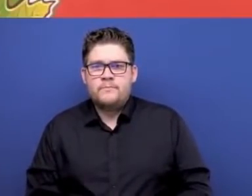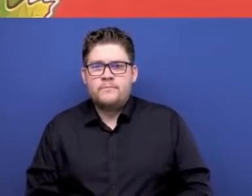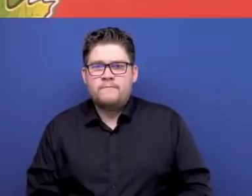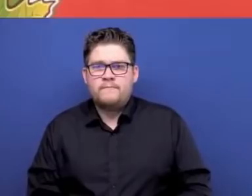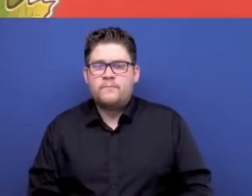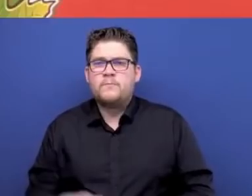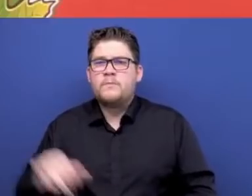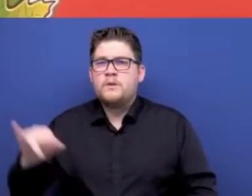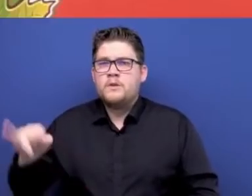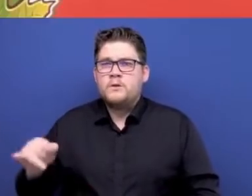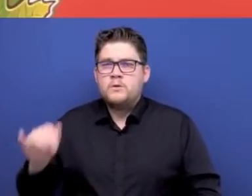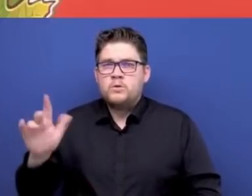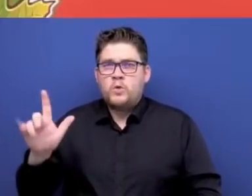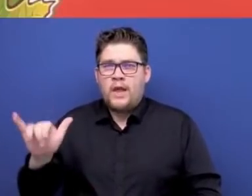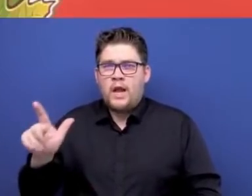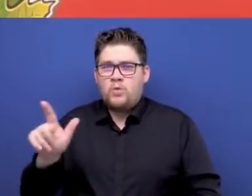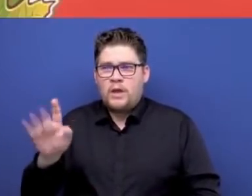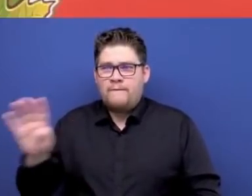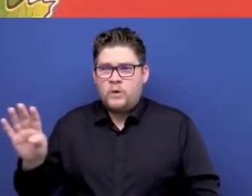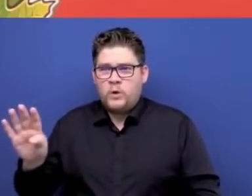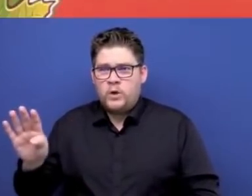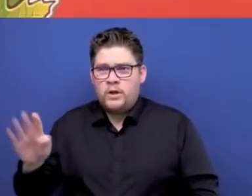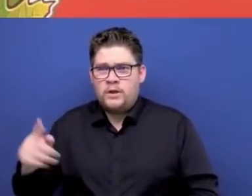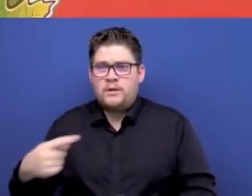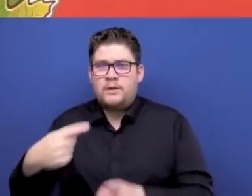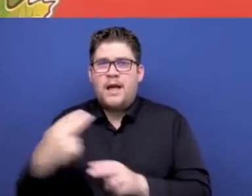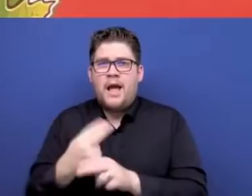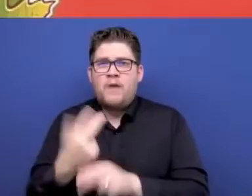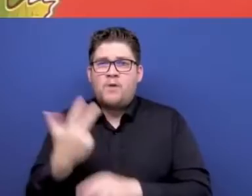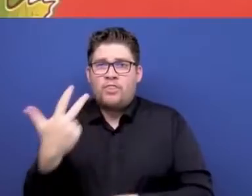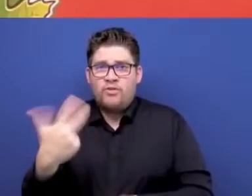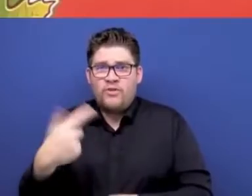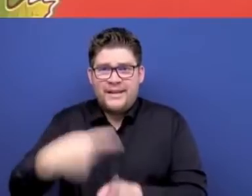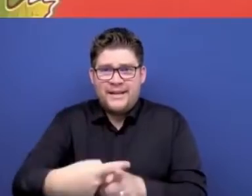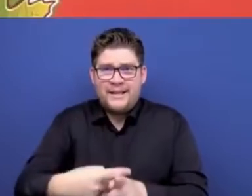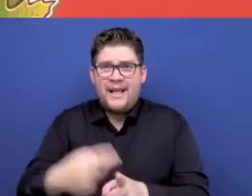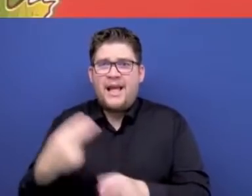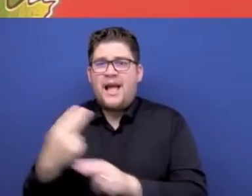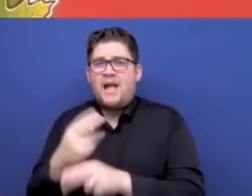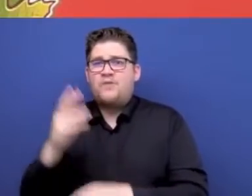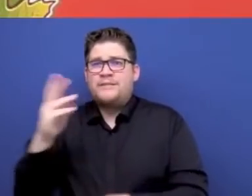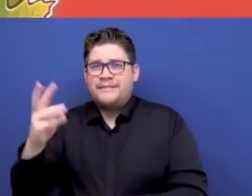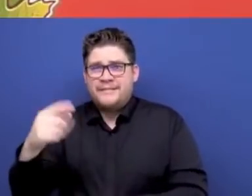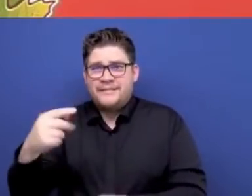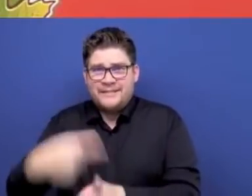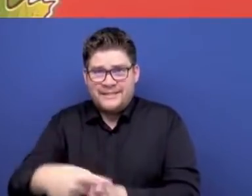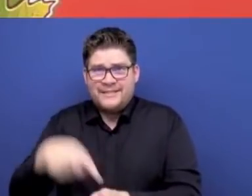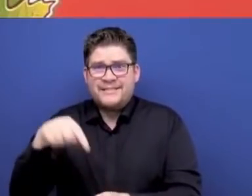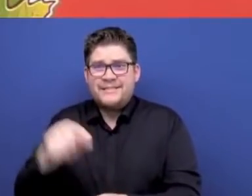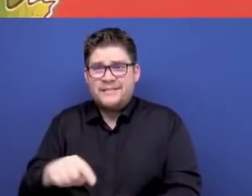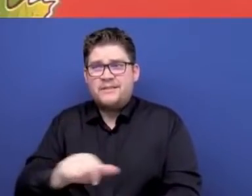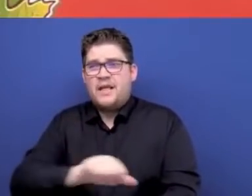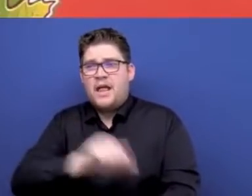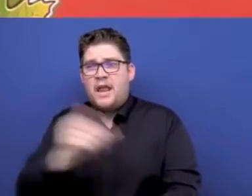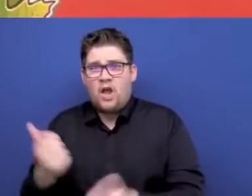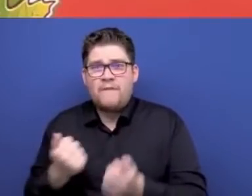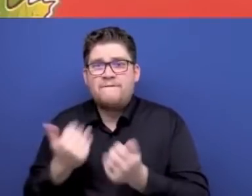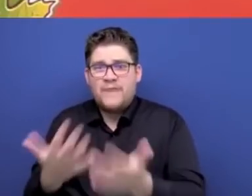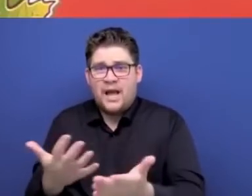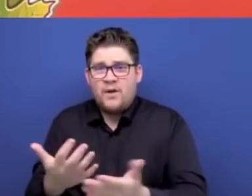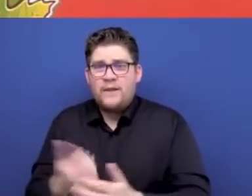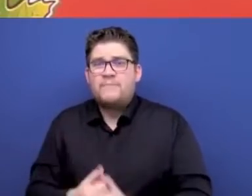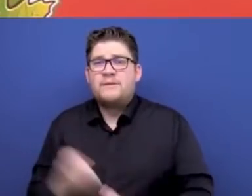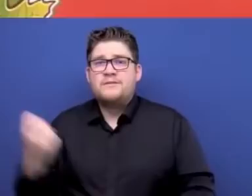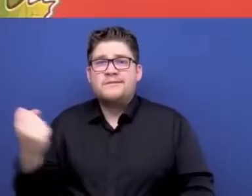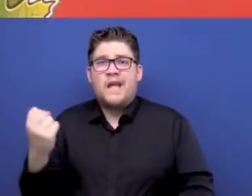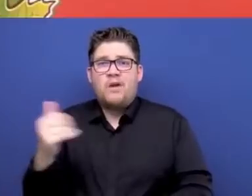and 6, and there were additional blazes again following that blaze on Saturday evening. There were one